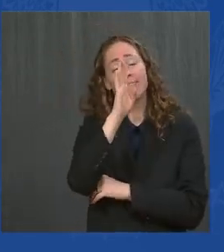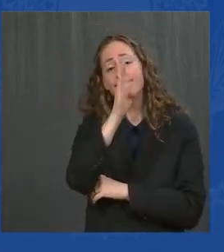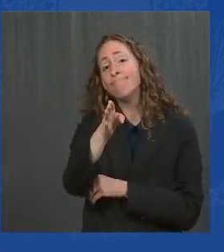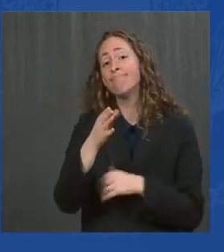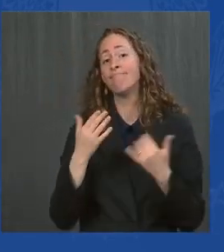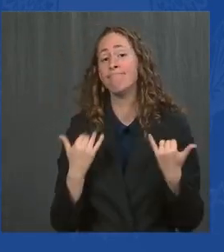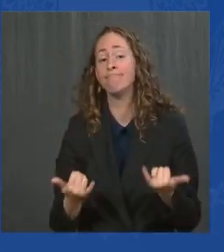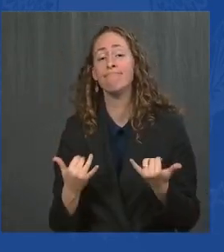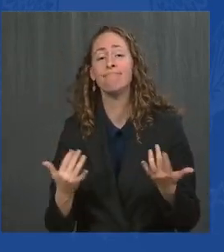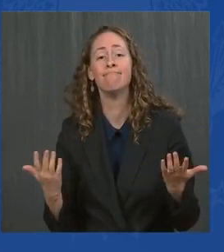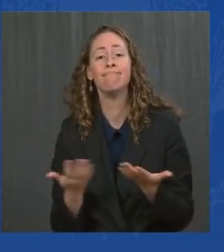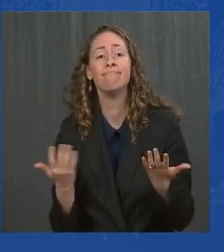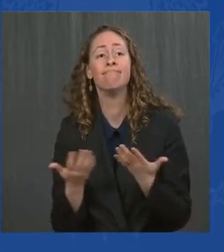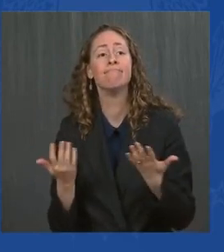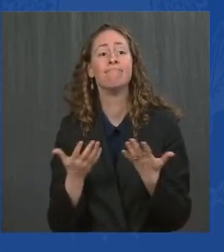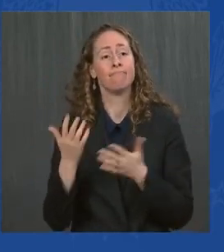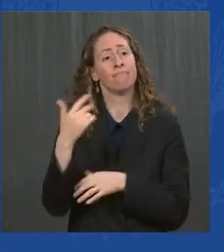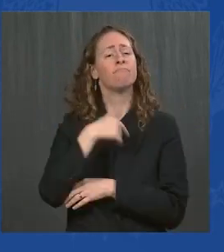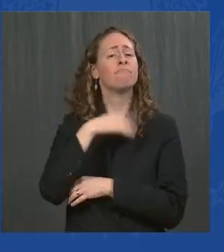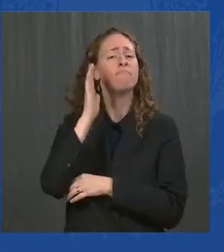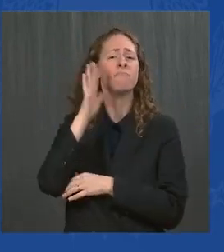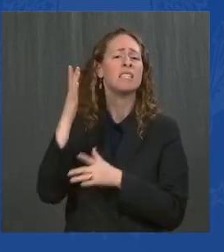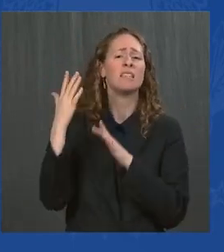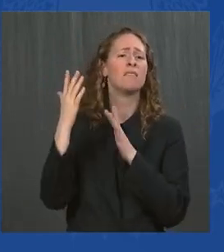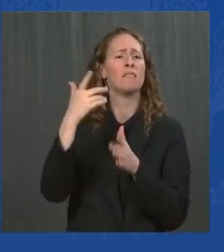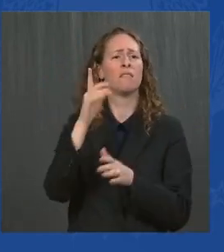on. We're going to pass these measures.